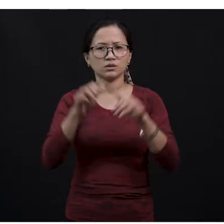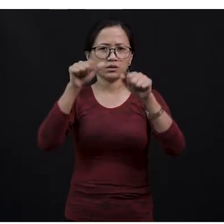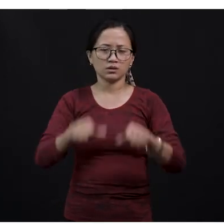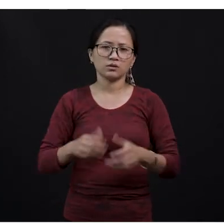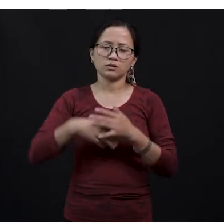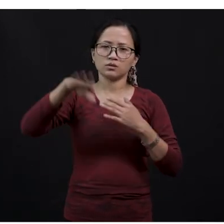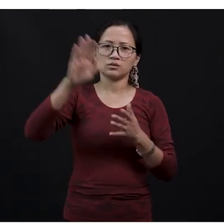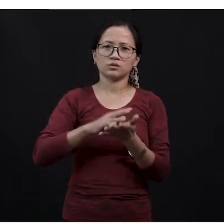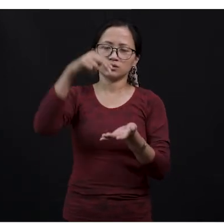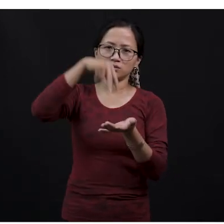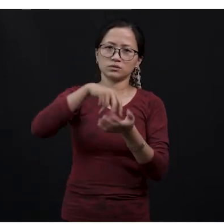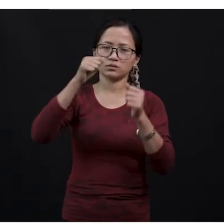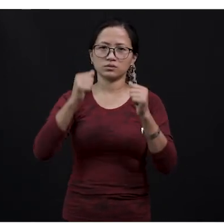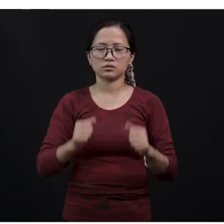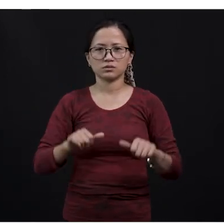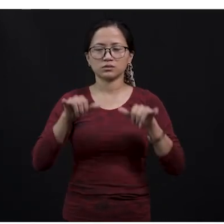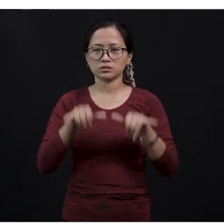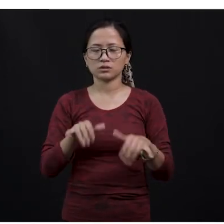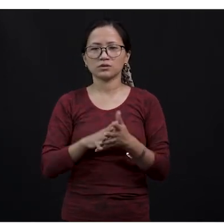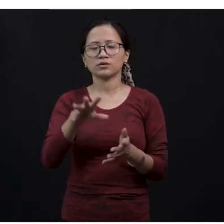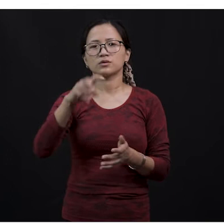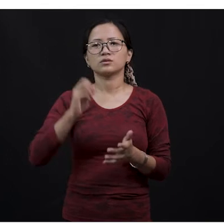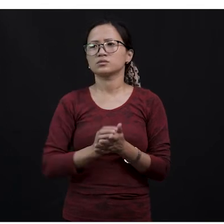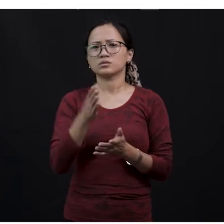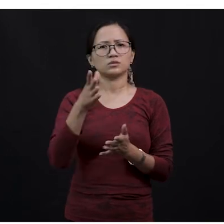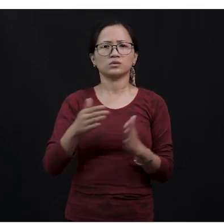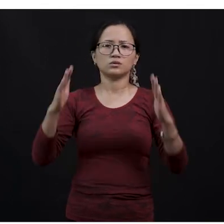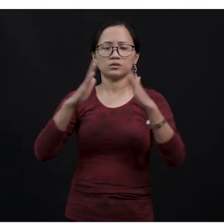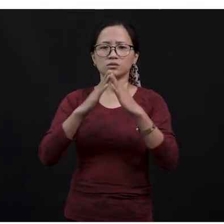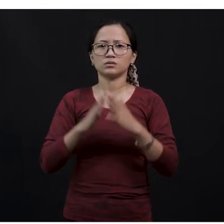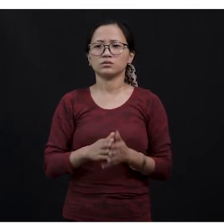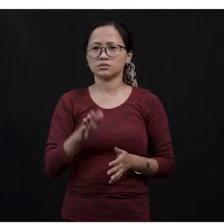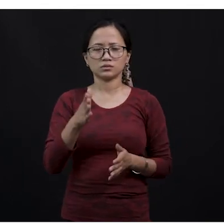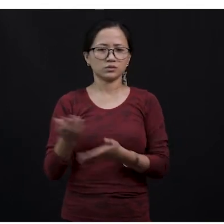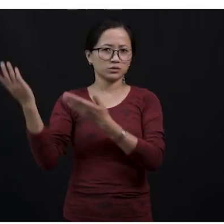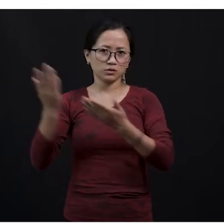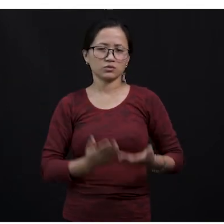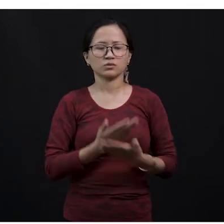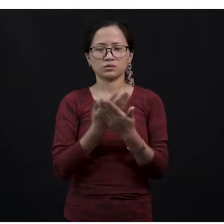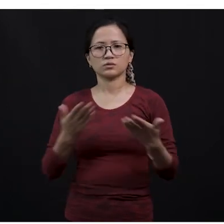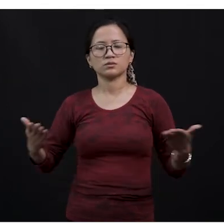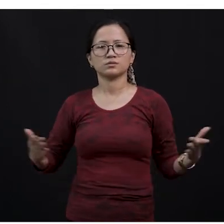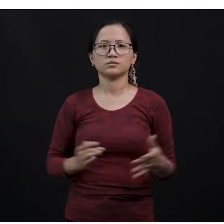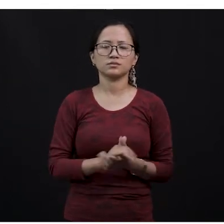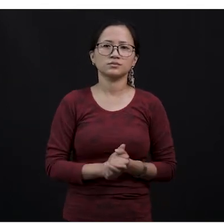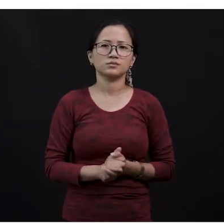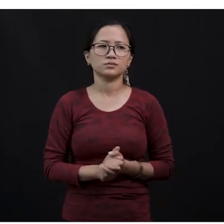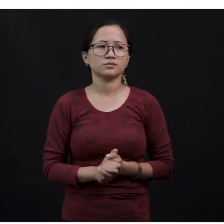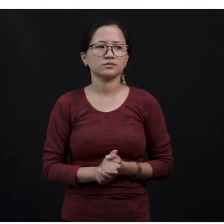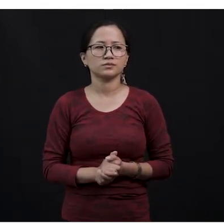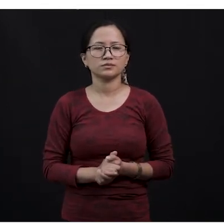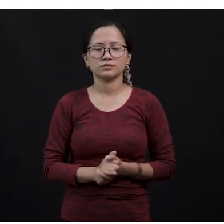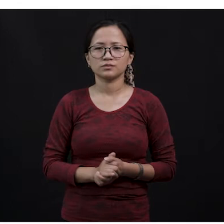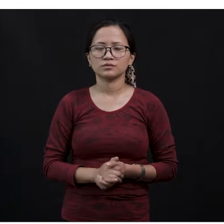to go and stay in Devagiri, they found there were no houses, there was nothing to welcome them. Now,